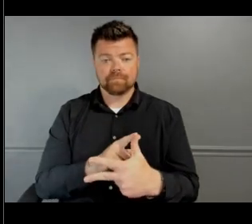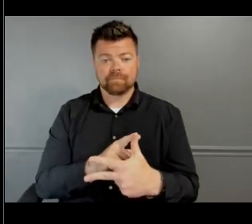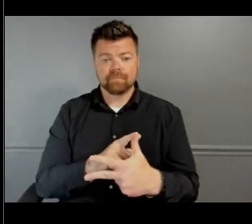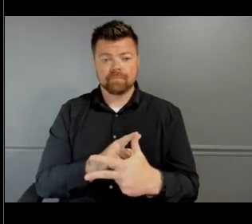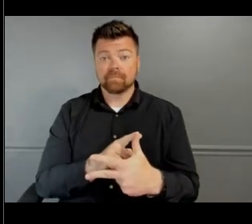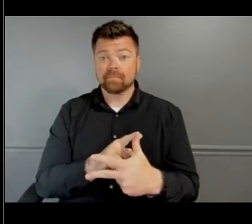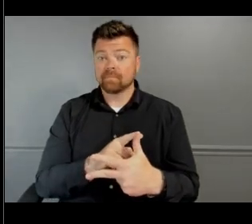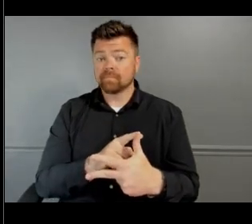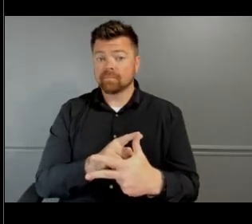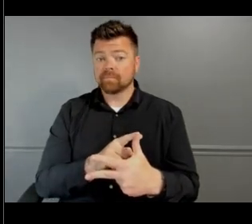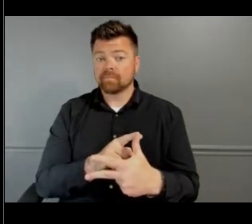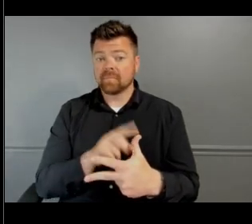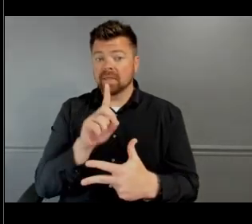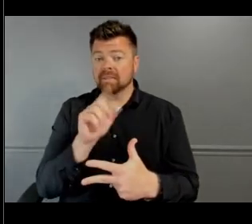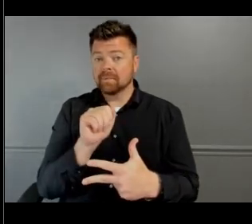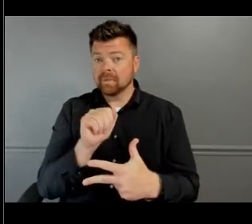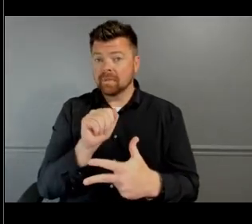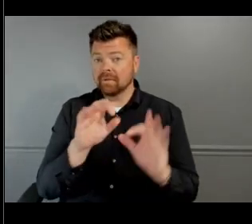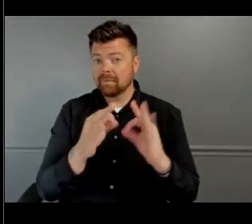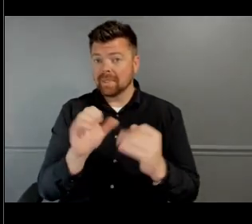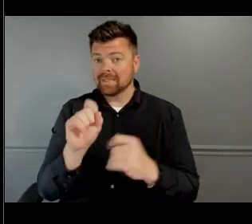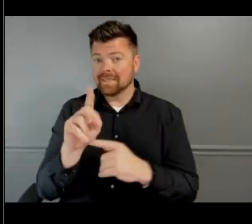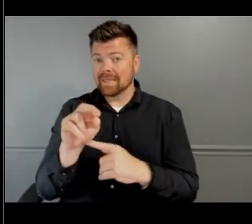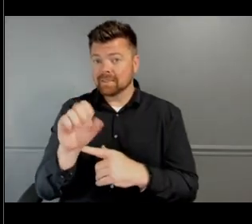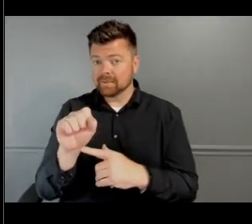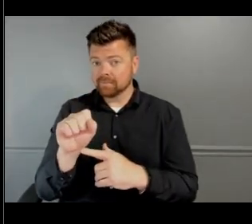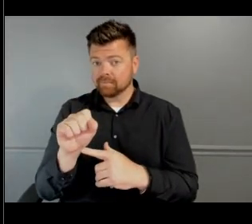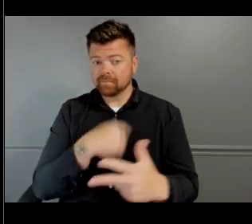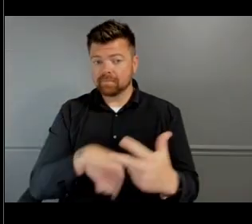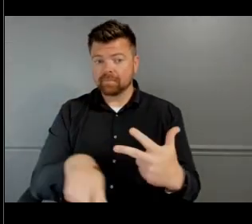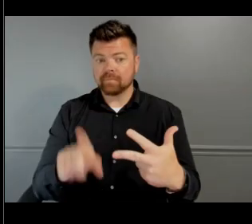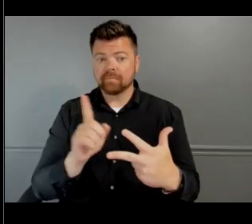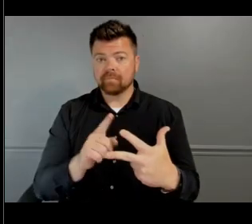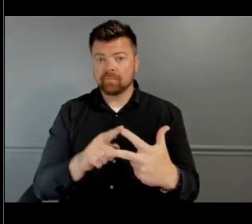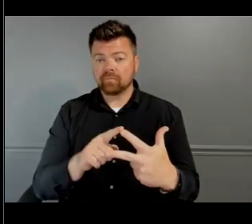First option, disability and familial status.